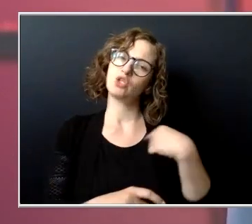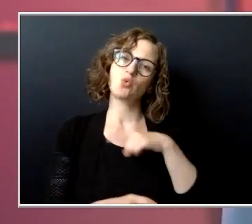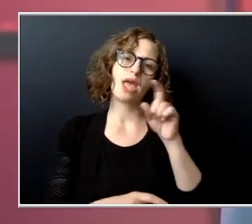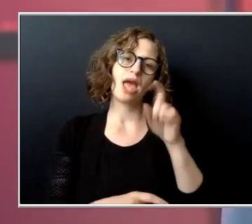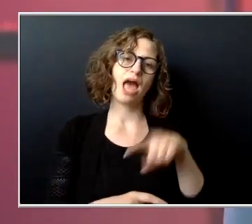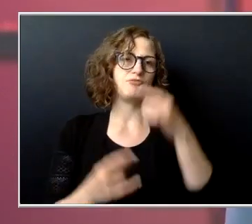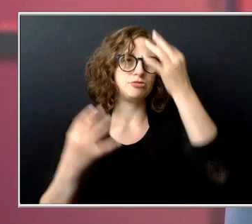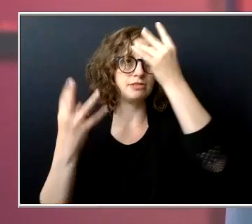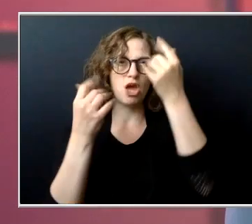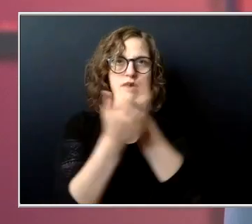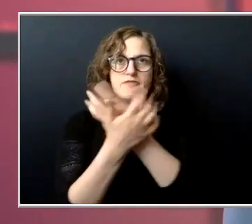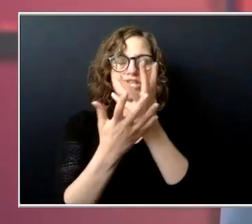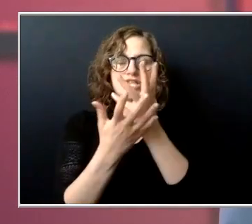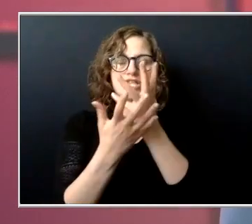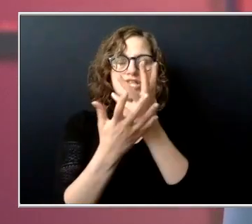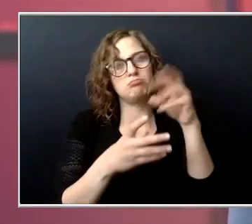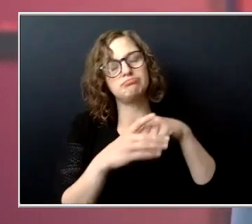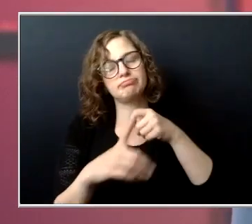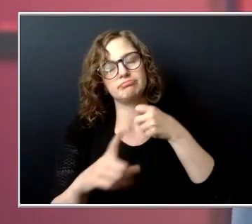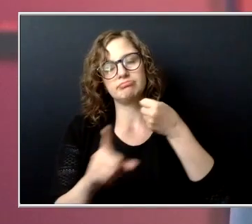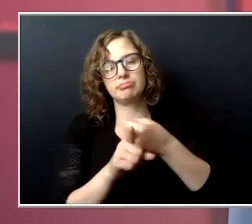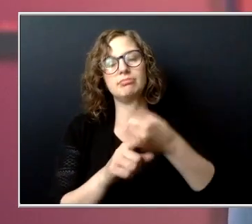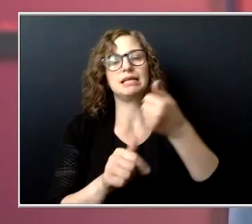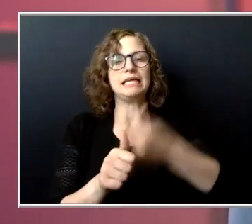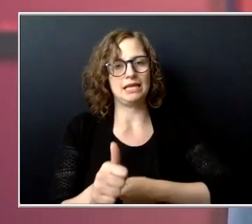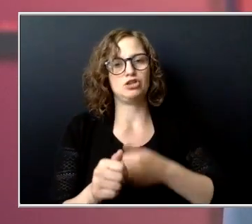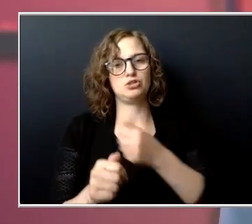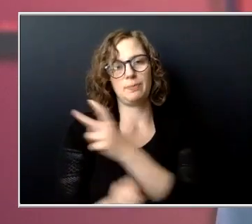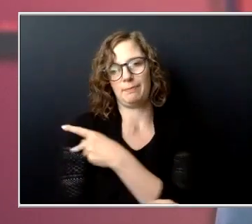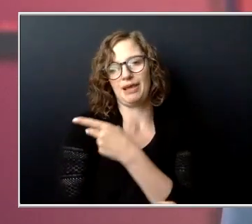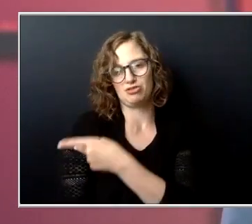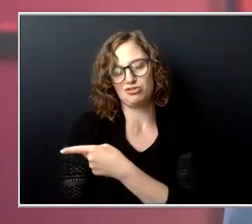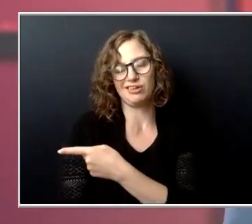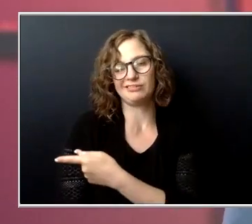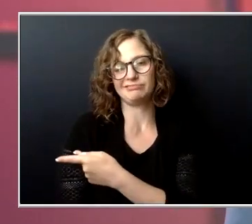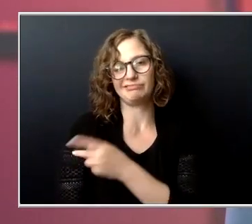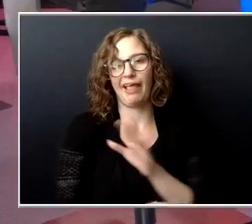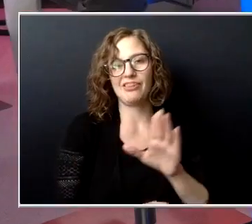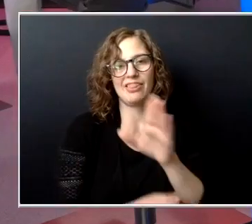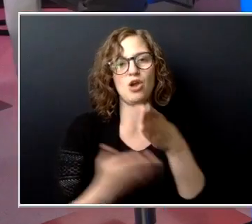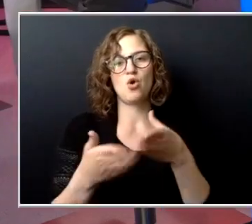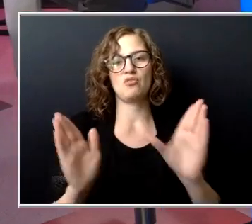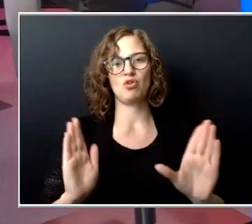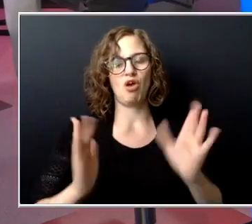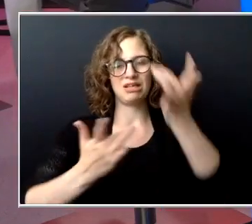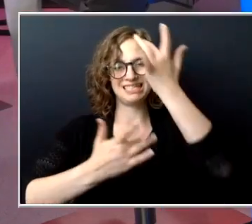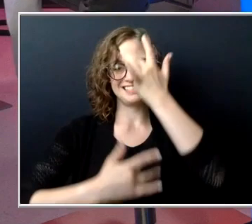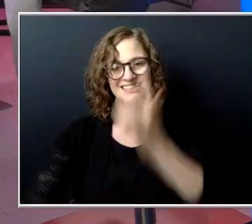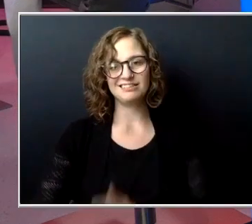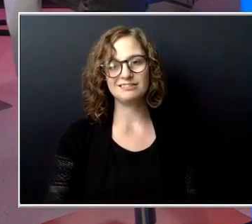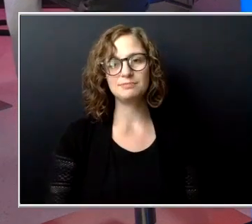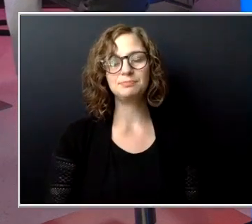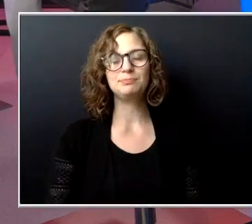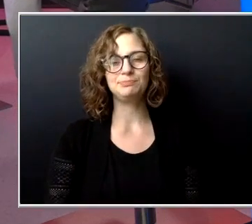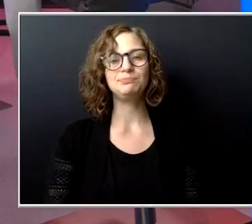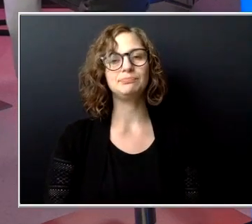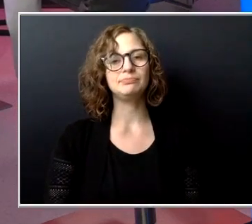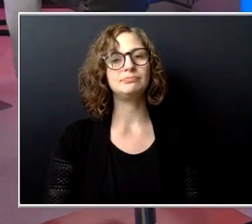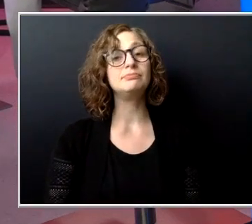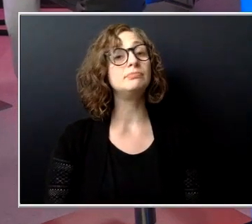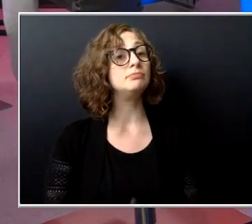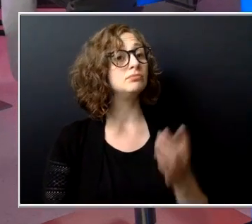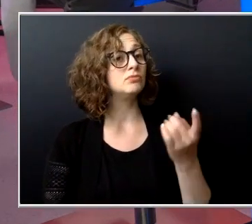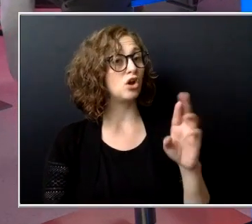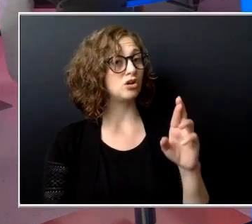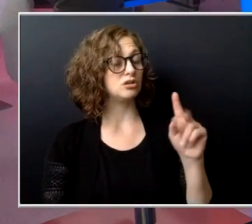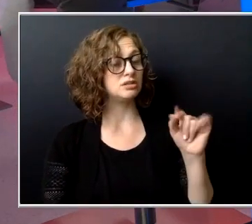into each individual patient and how that affects their overall diabetes. Very thoughtful. Dr. Tilden, what would you like our